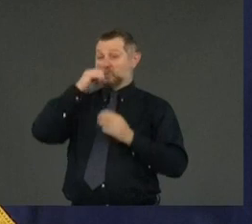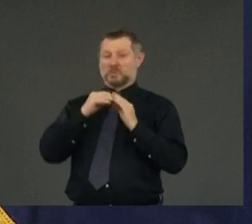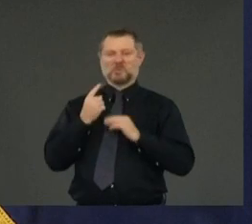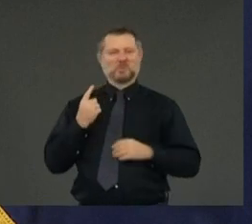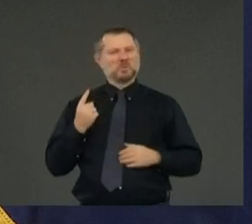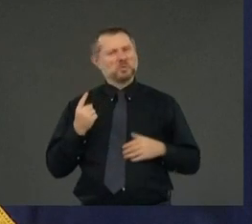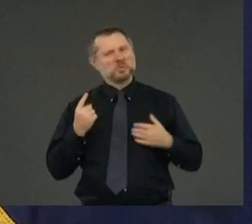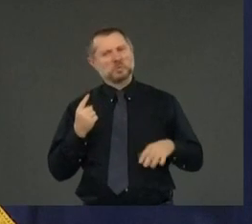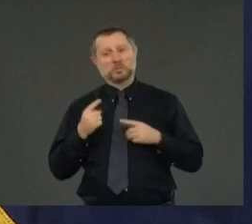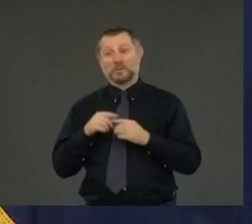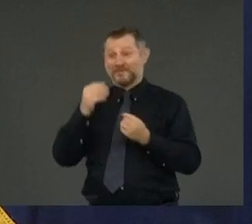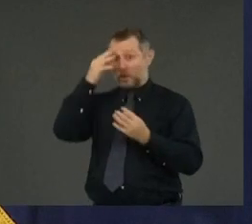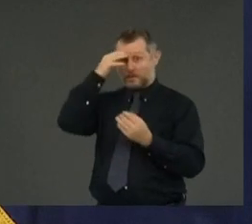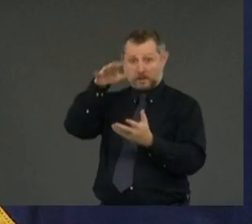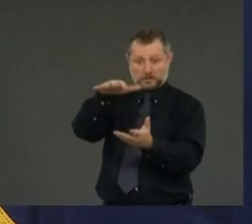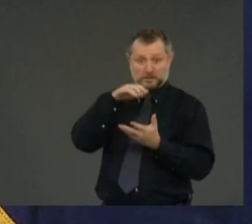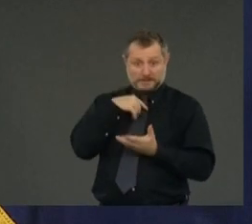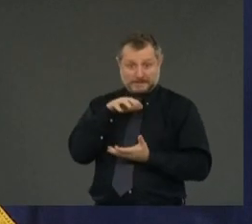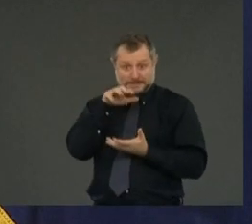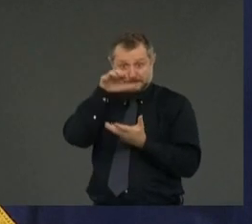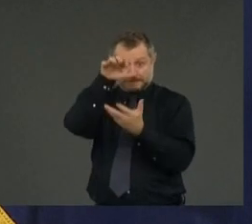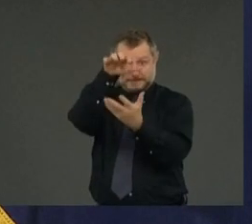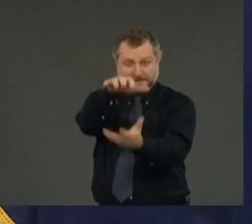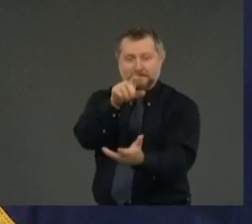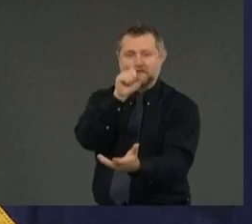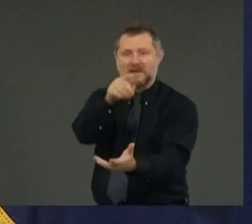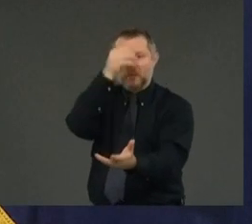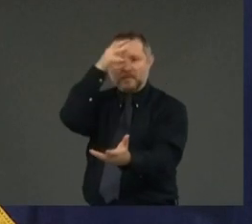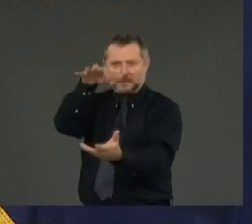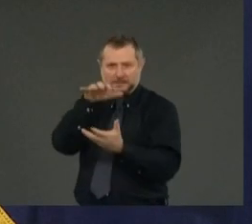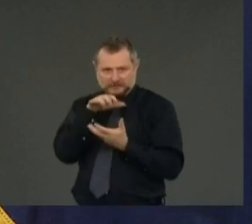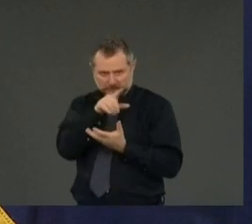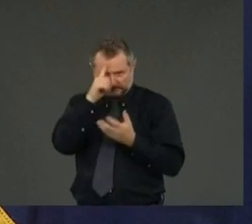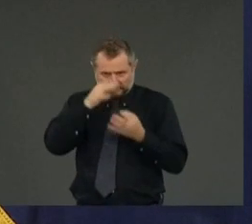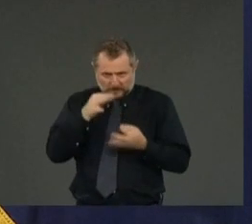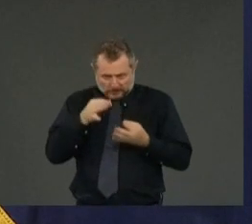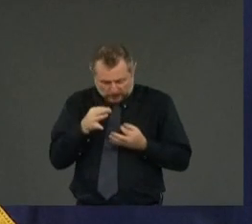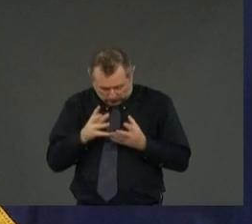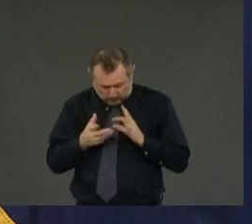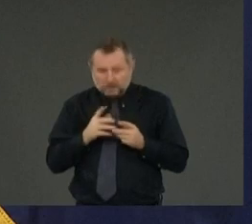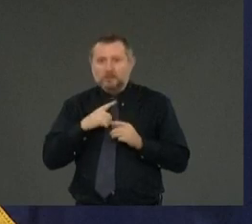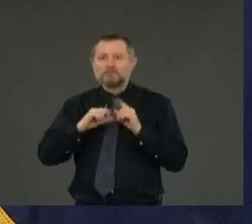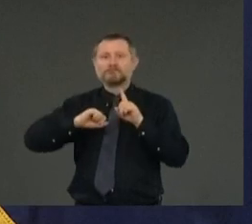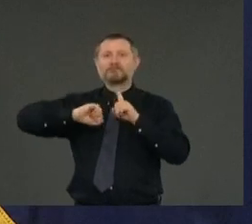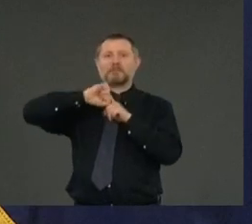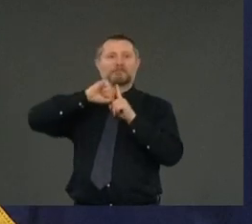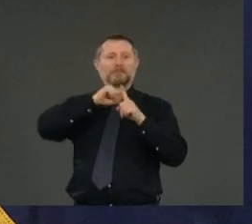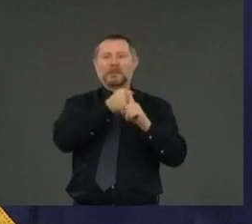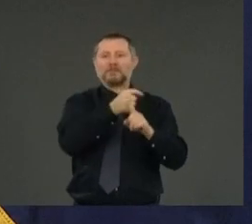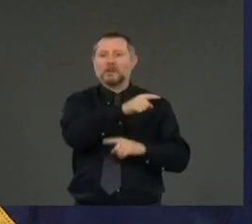they desperately needed so they could make decisions about their own life and their own health and what to do with their kids.